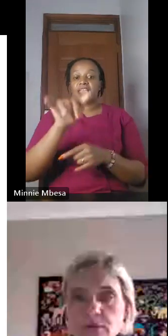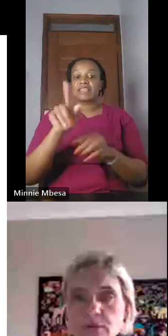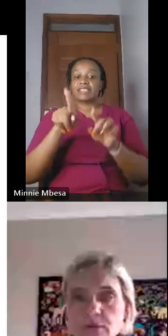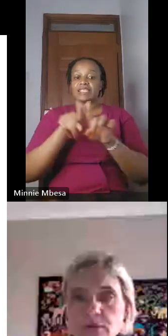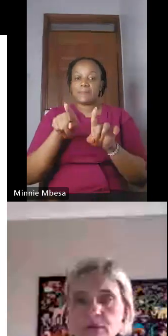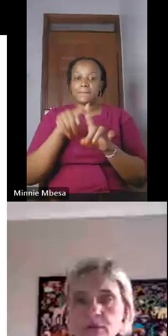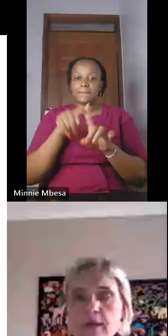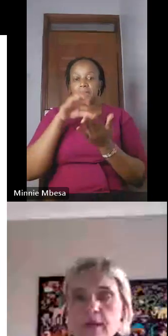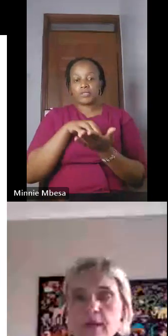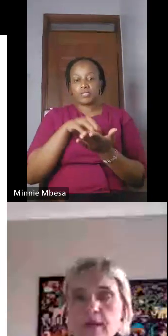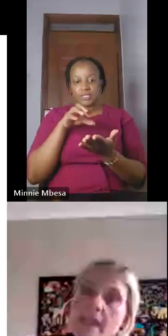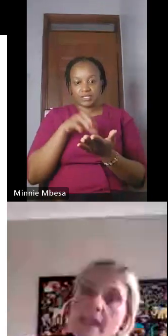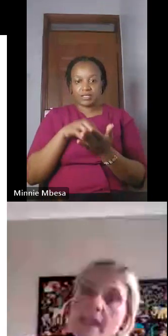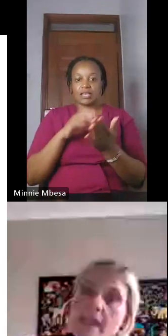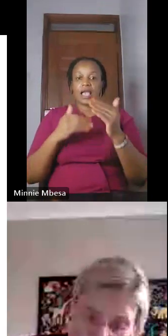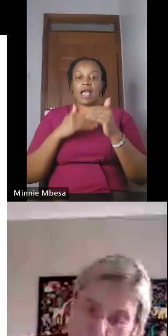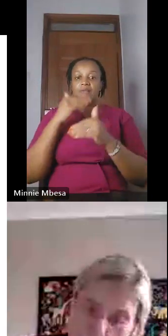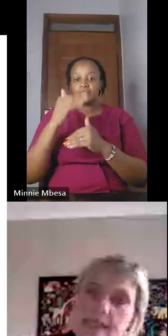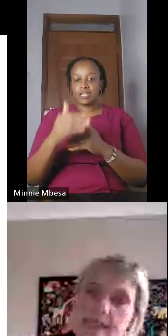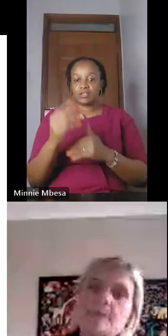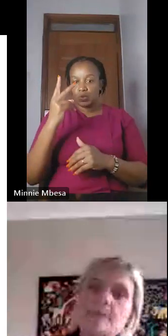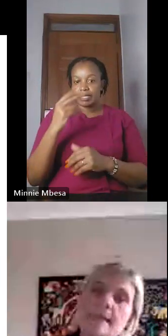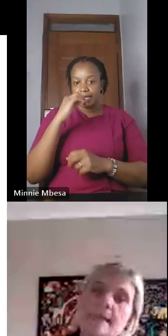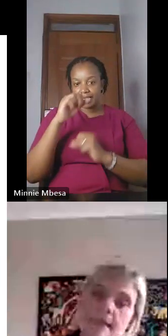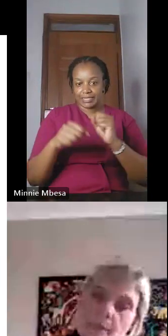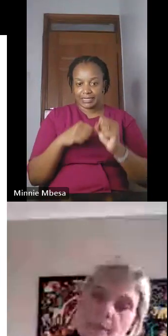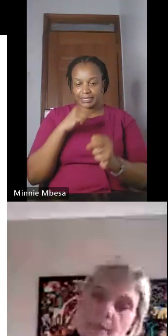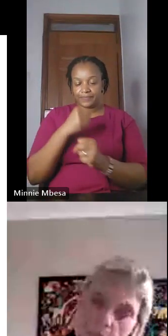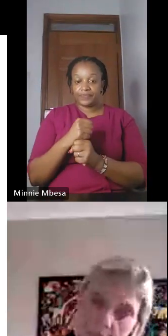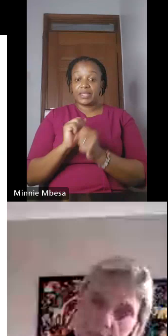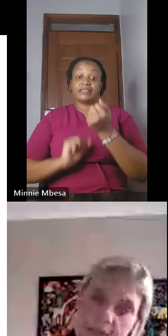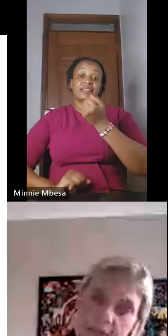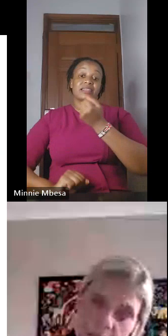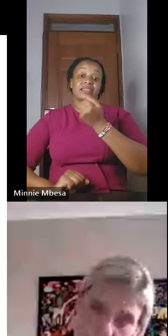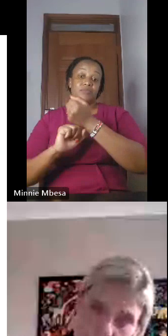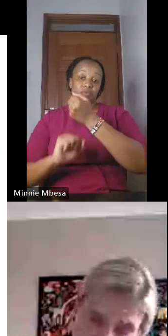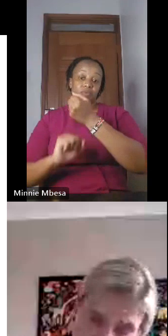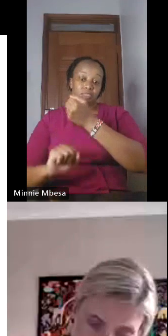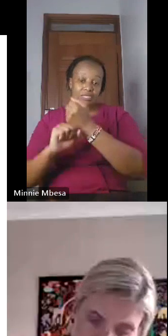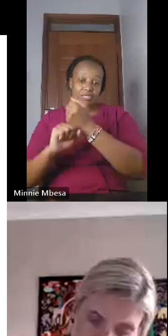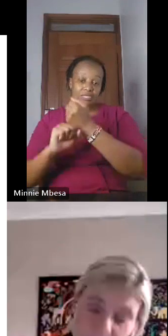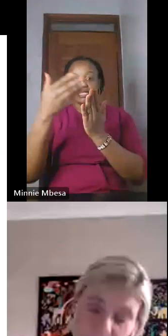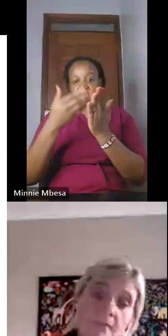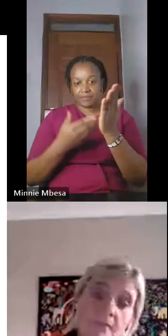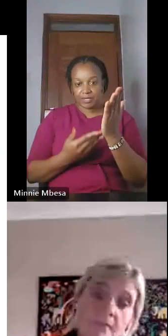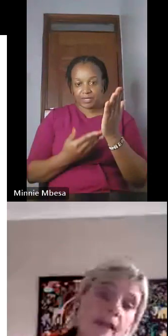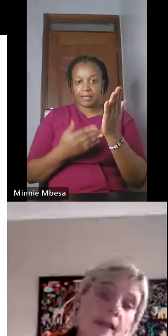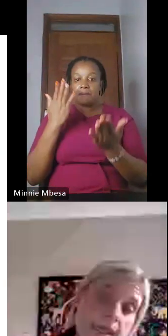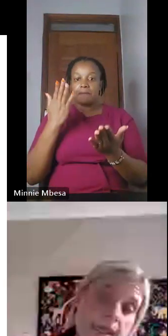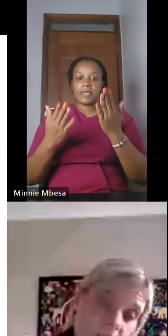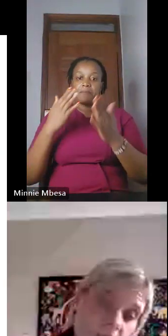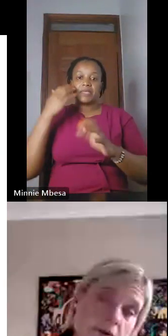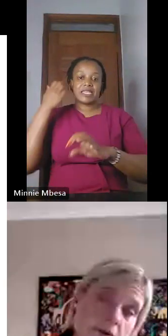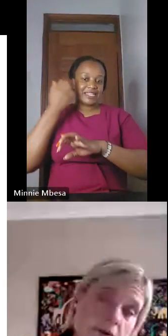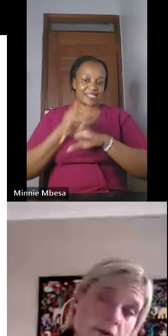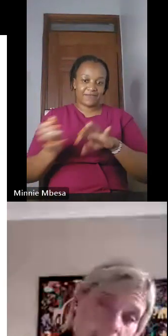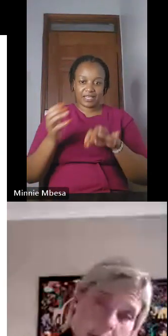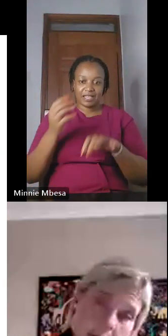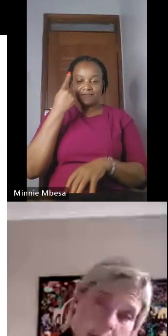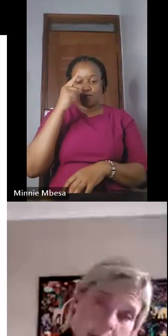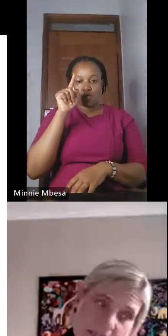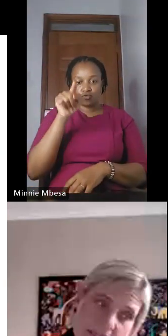the 2 years, the supporting statement is a little bit more difficult for you. In